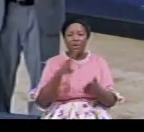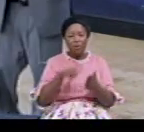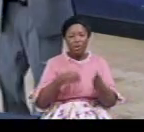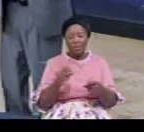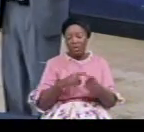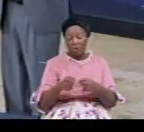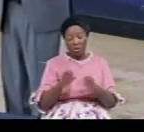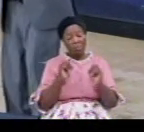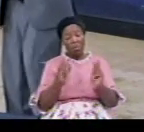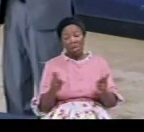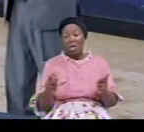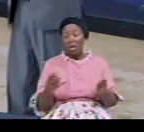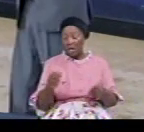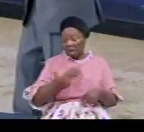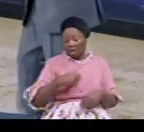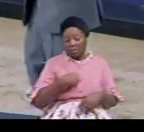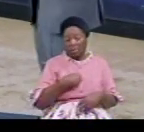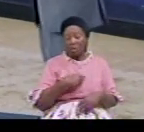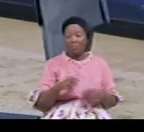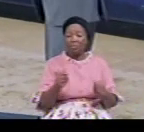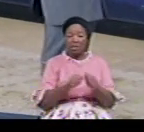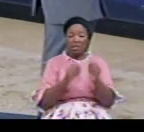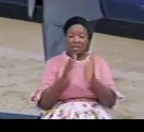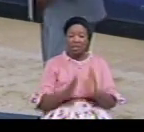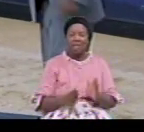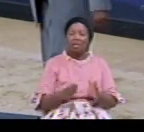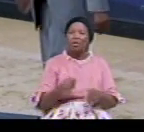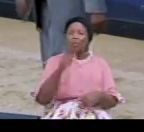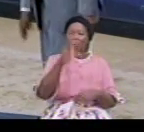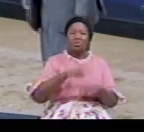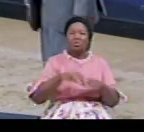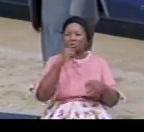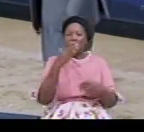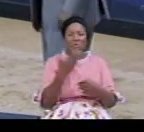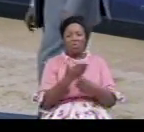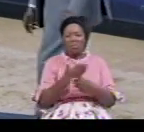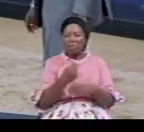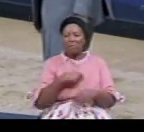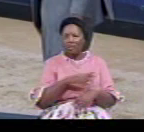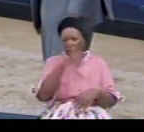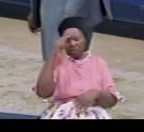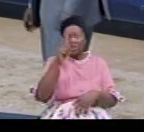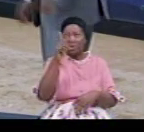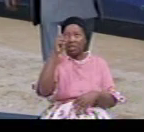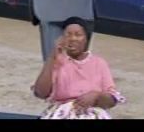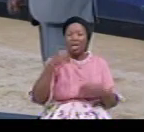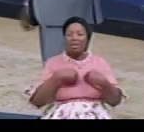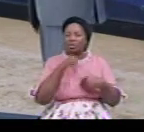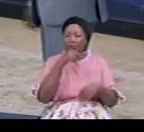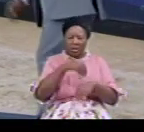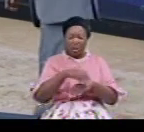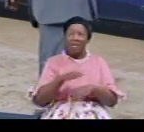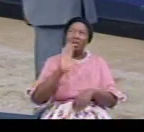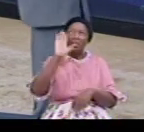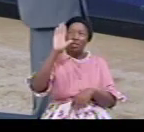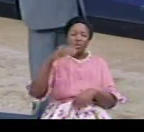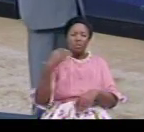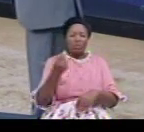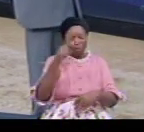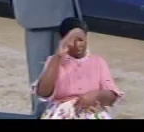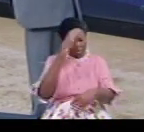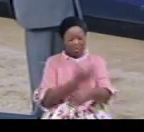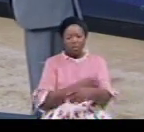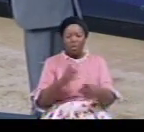a backslider, but you know, God doesn't mind, because he has not sent his son into the world to condemn the